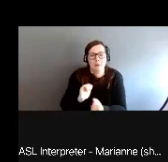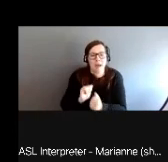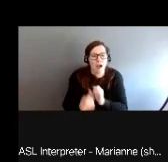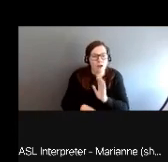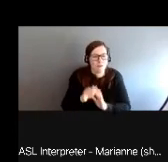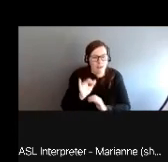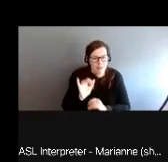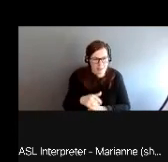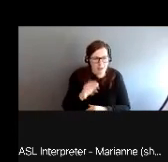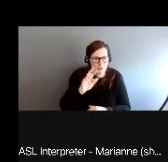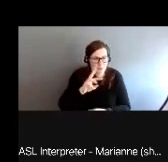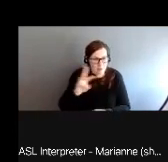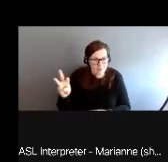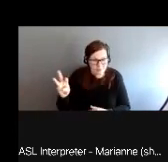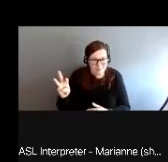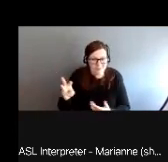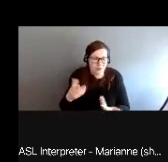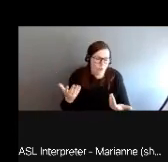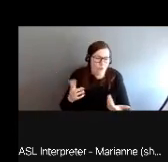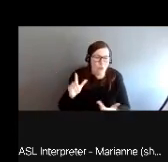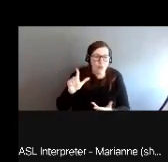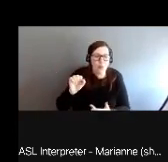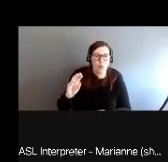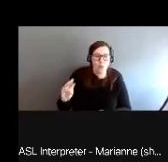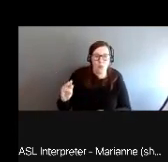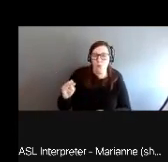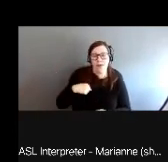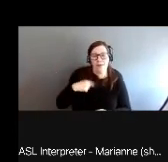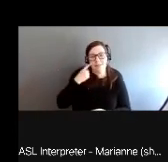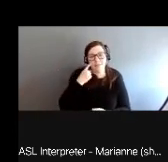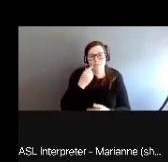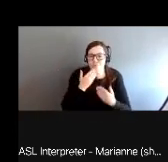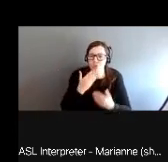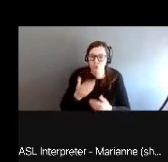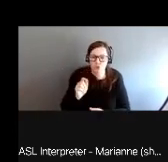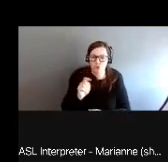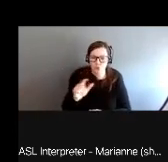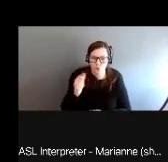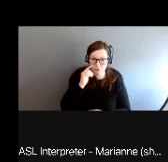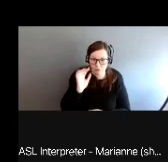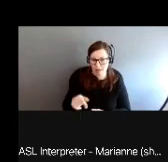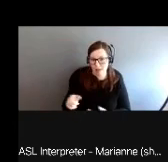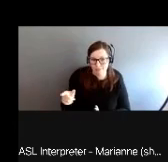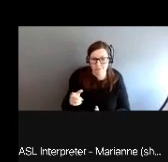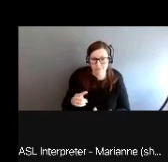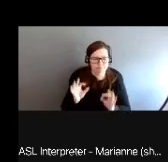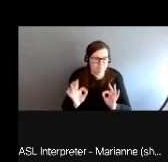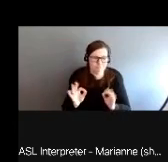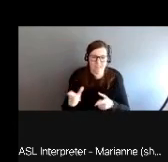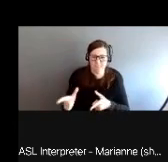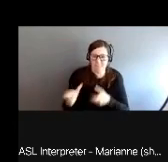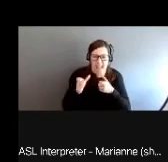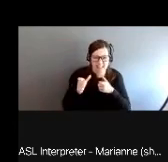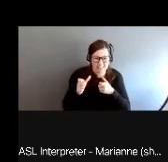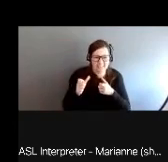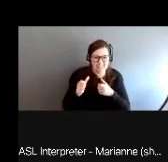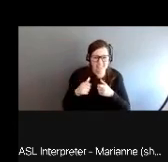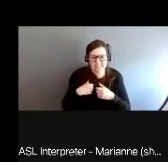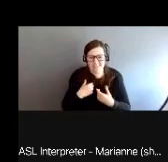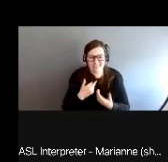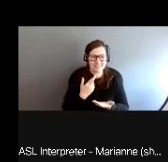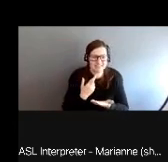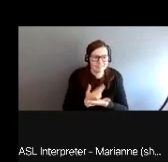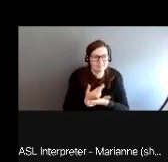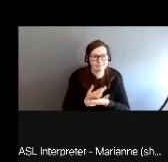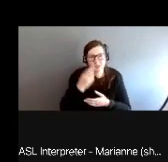Loom that kind of speaks to me. I kind of like that as a quick way to provide information and resources. So it's right there on Loom, but you